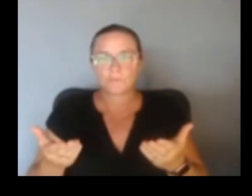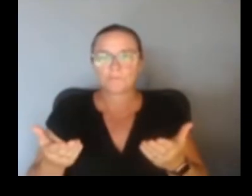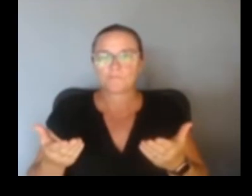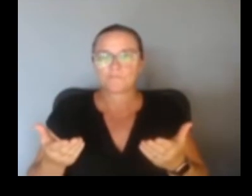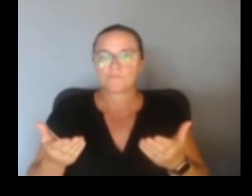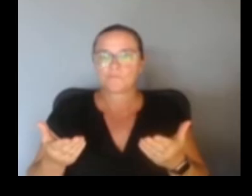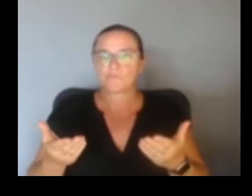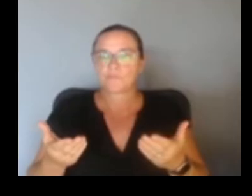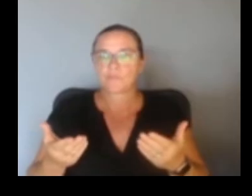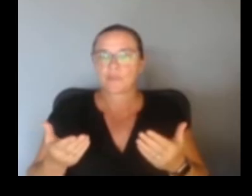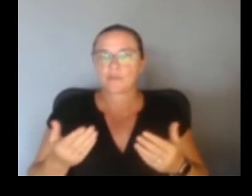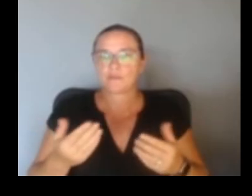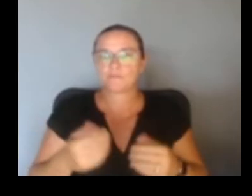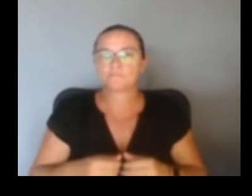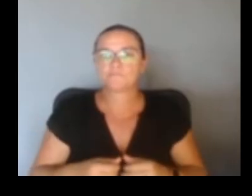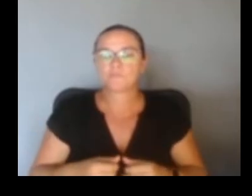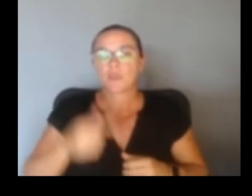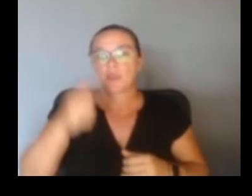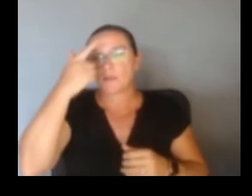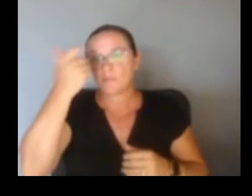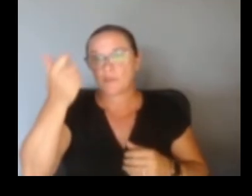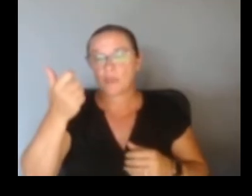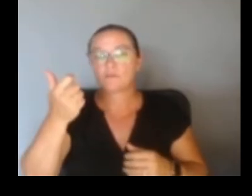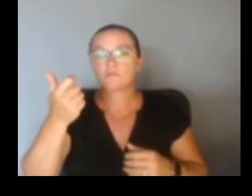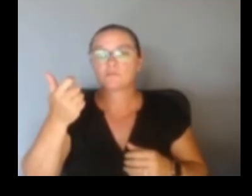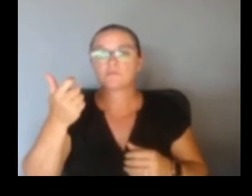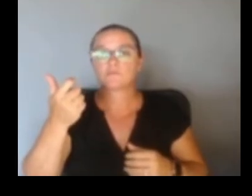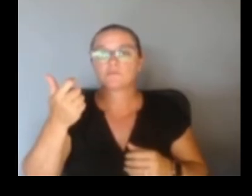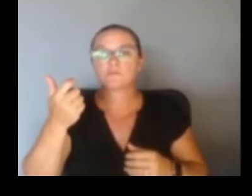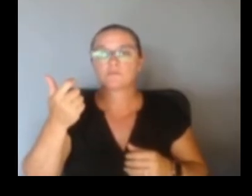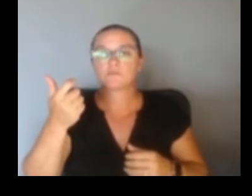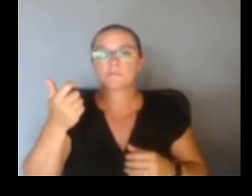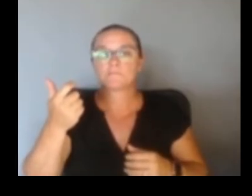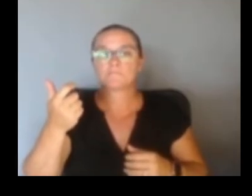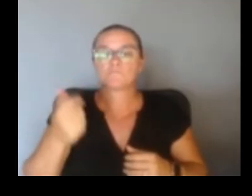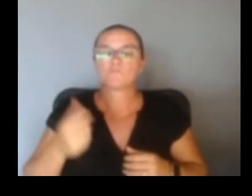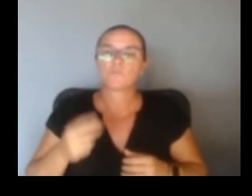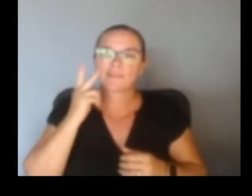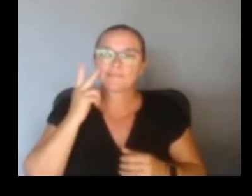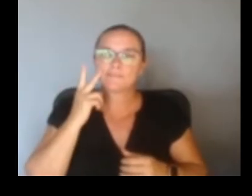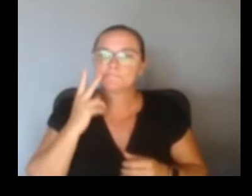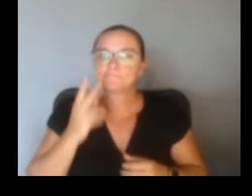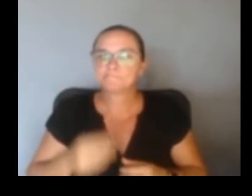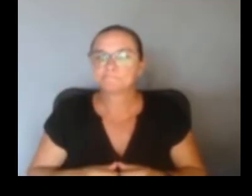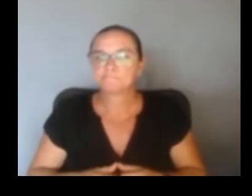that because there have, let's see here,